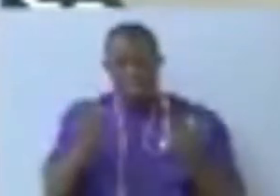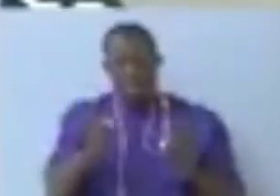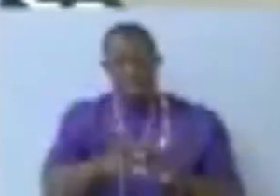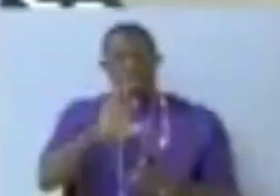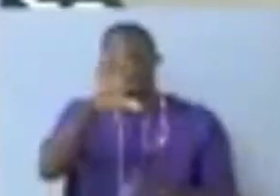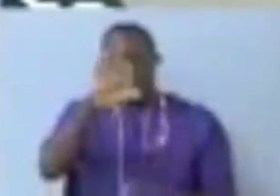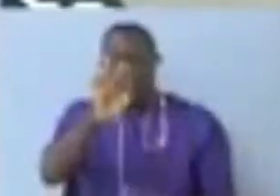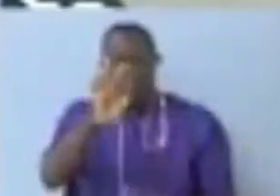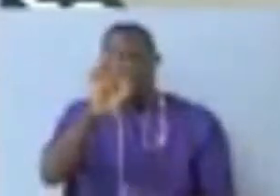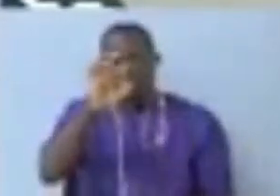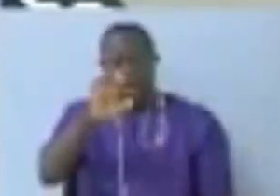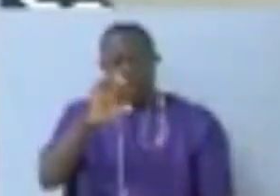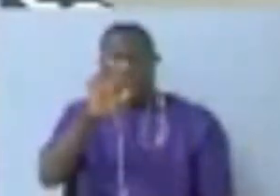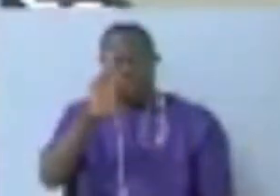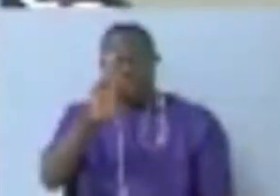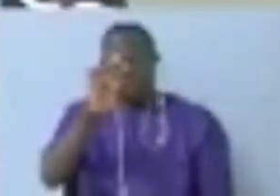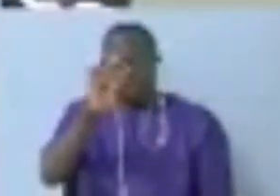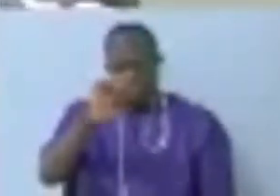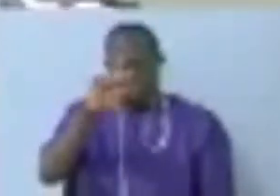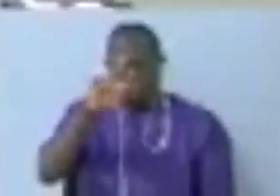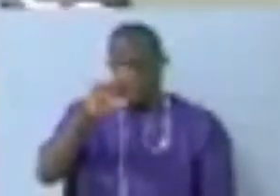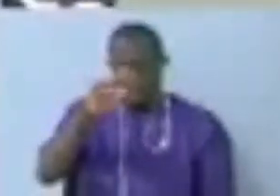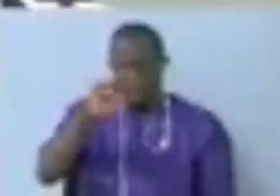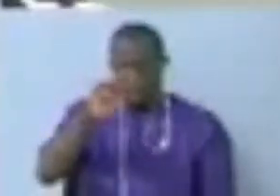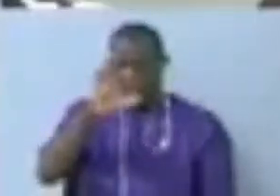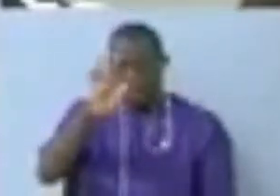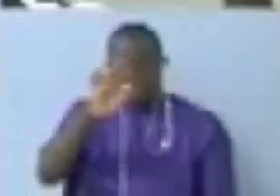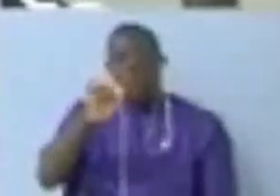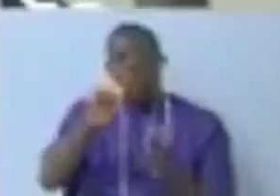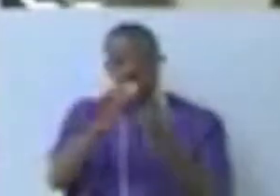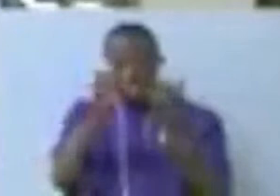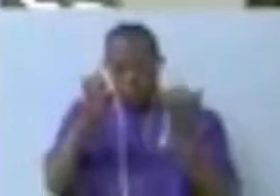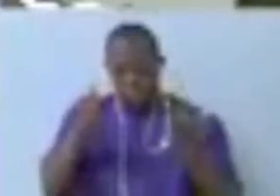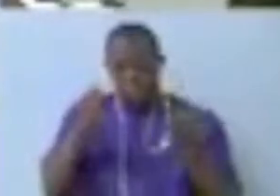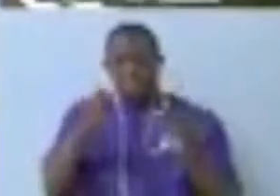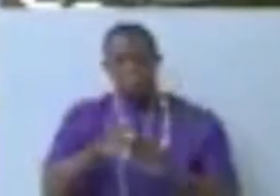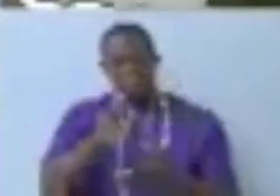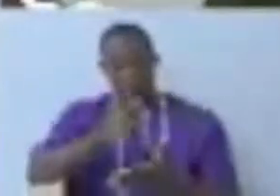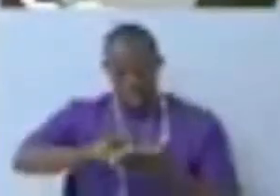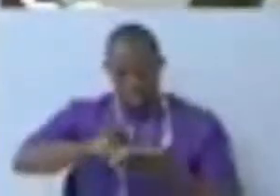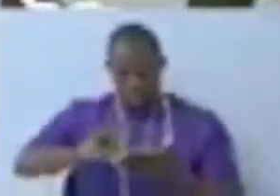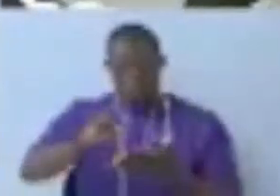Written sometime later in 2019.